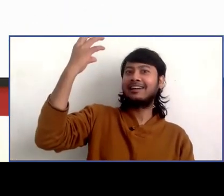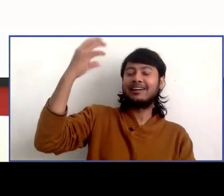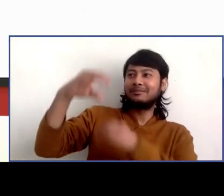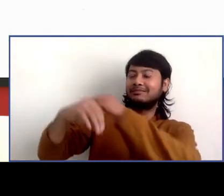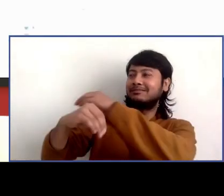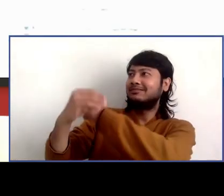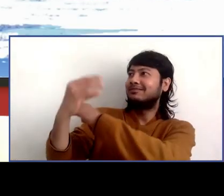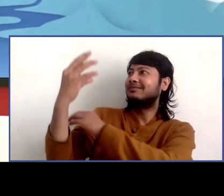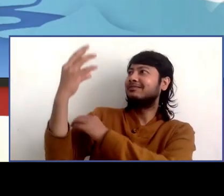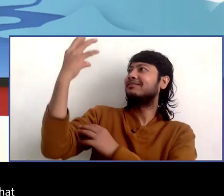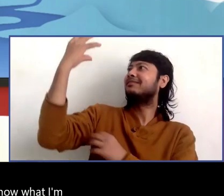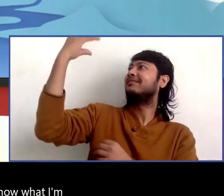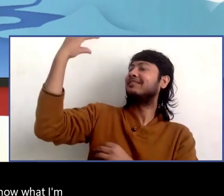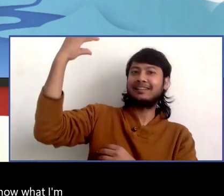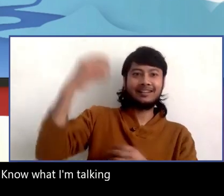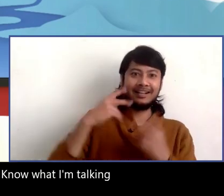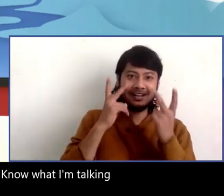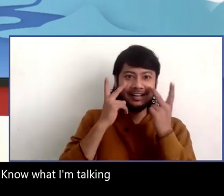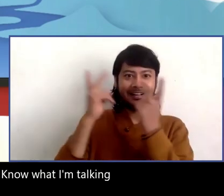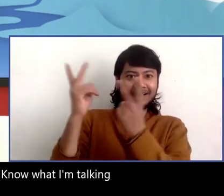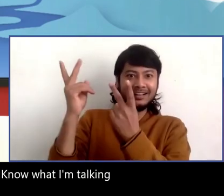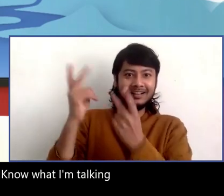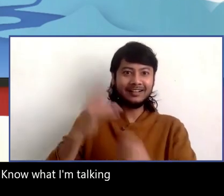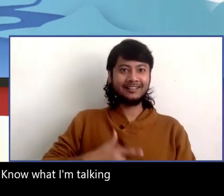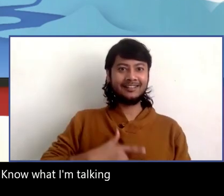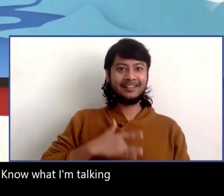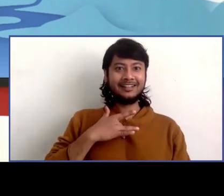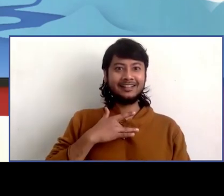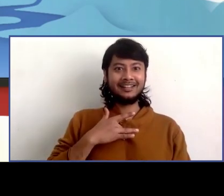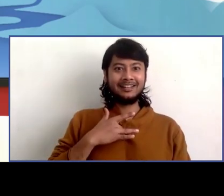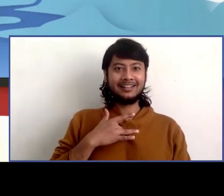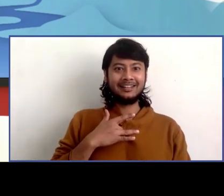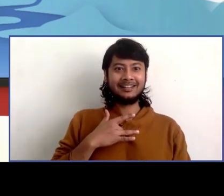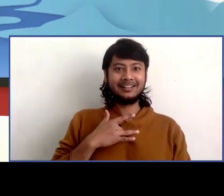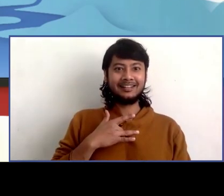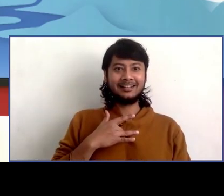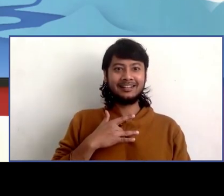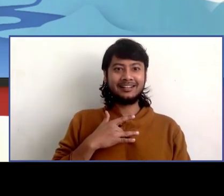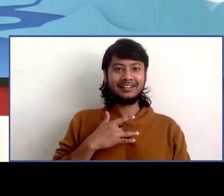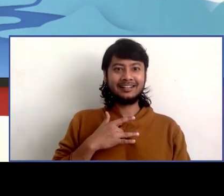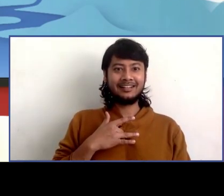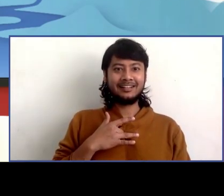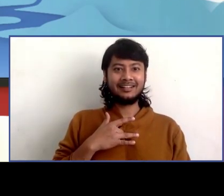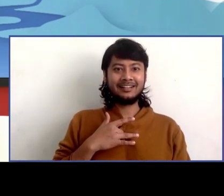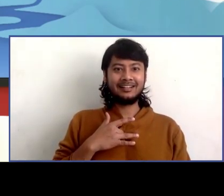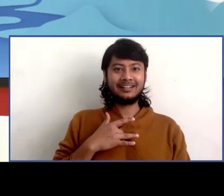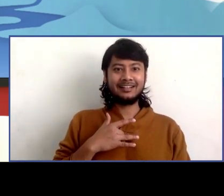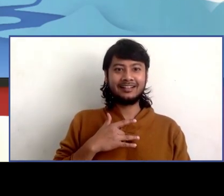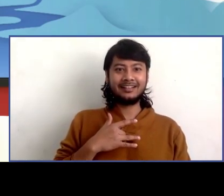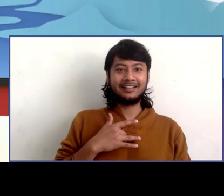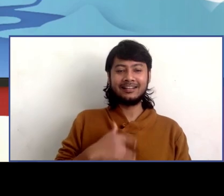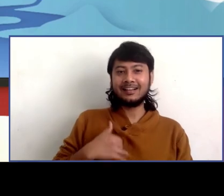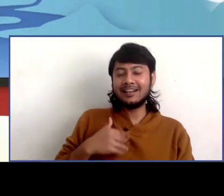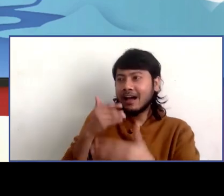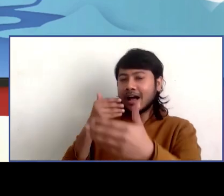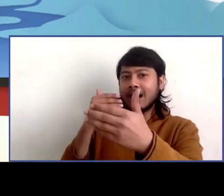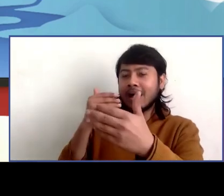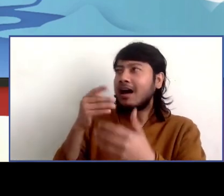about? The one that when you look, might have little colors, but when you go closer, it has so many